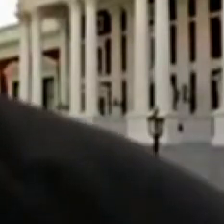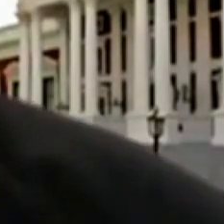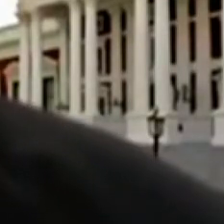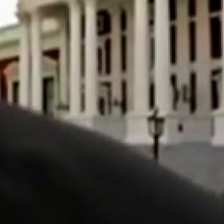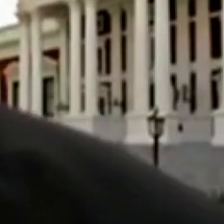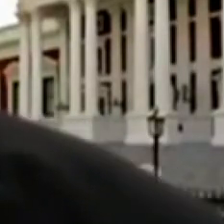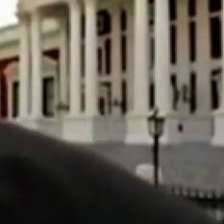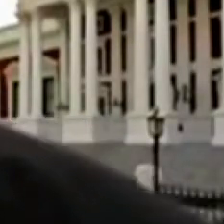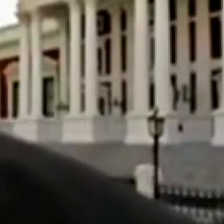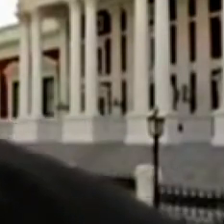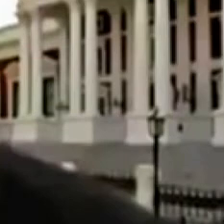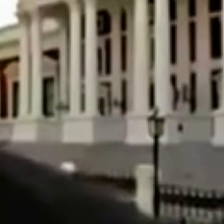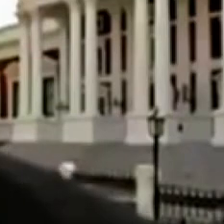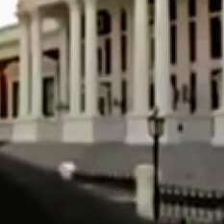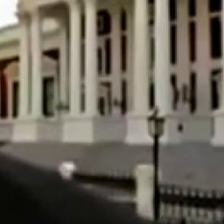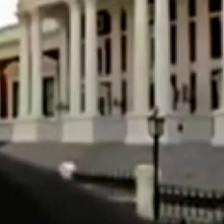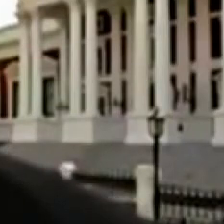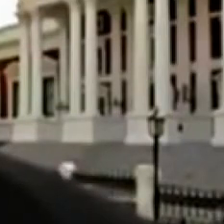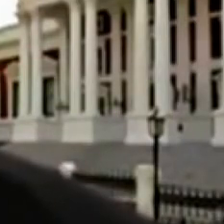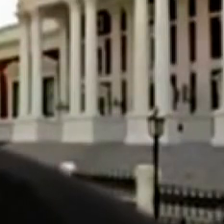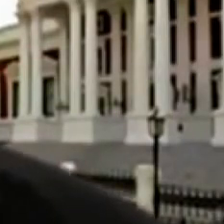Honorable Minister.